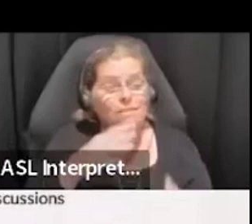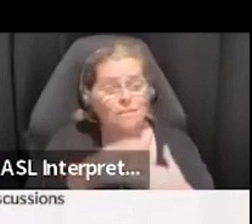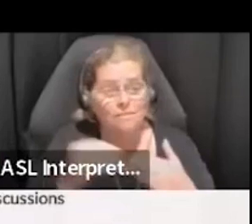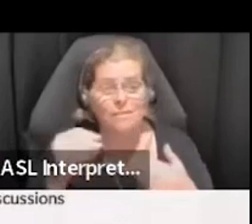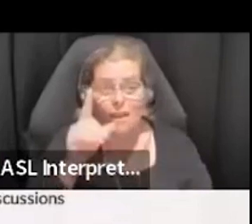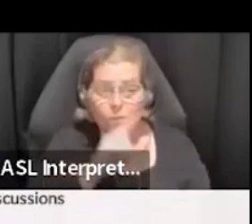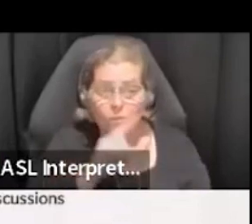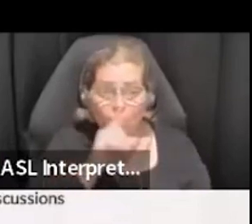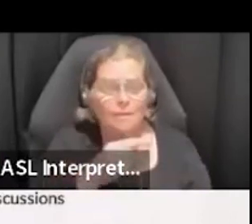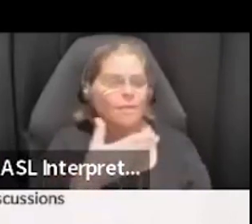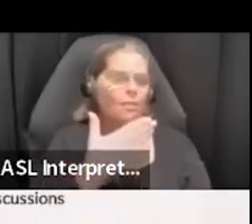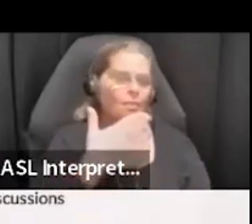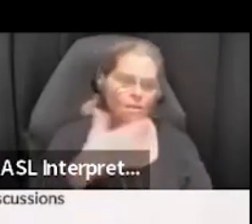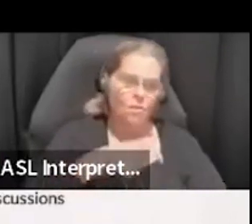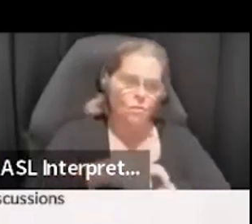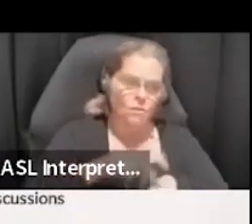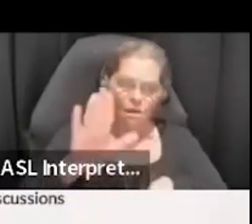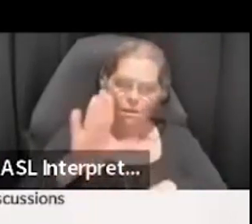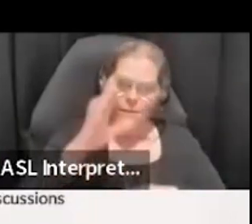your time and consideration.